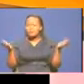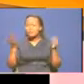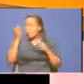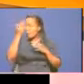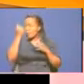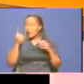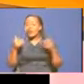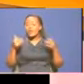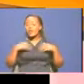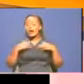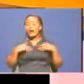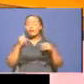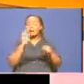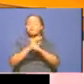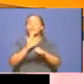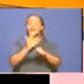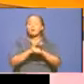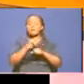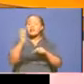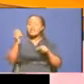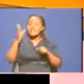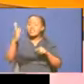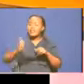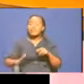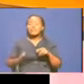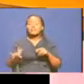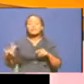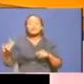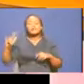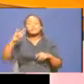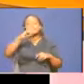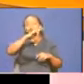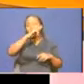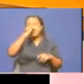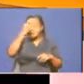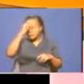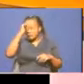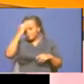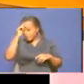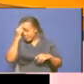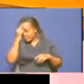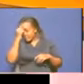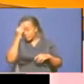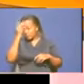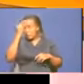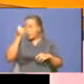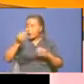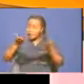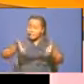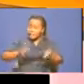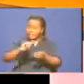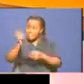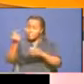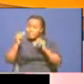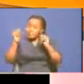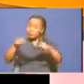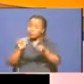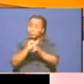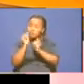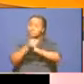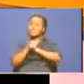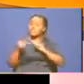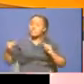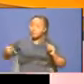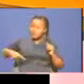sizable number of Kenyans, for example, traveling to India? When locally we can have the transplant here? And you've spoken